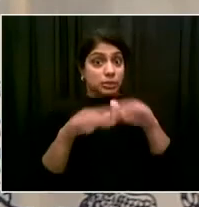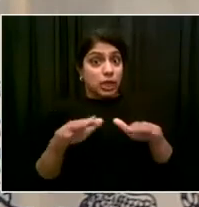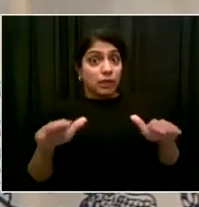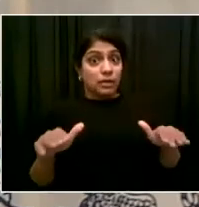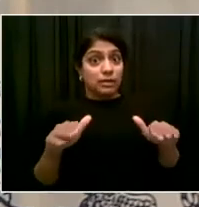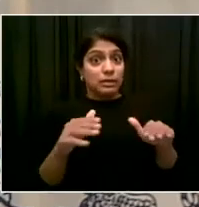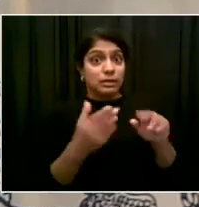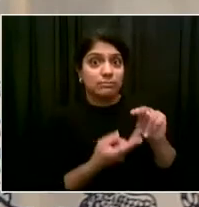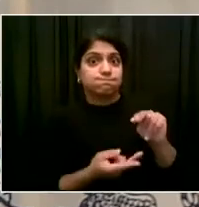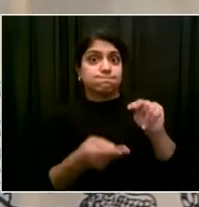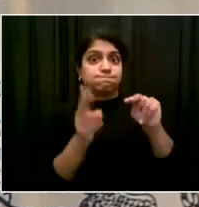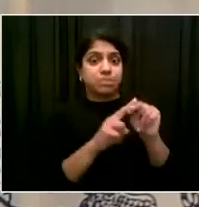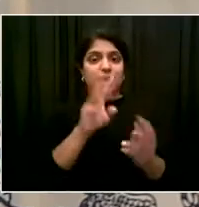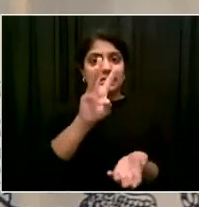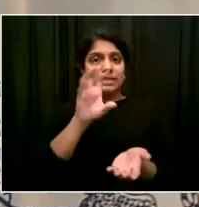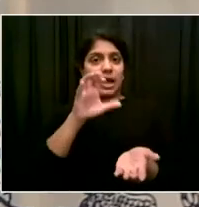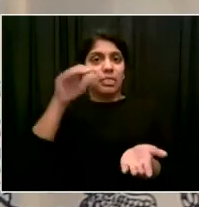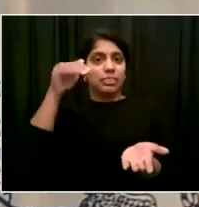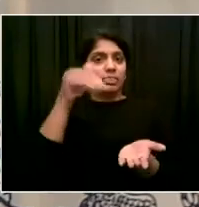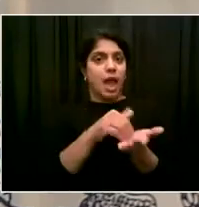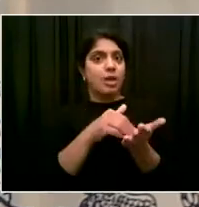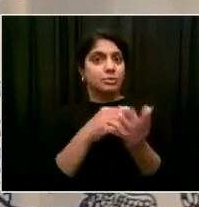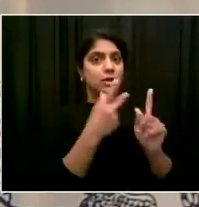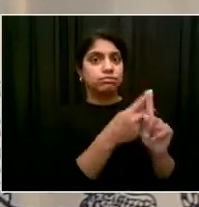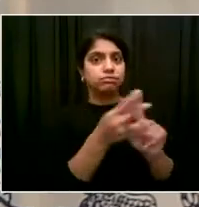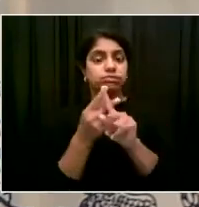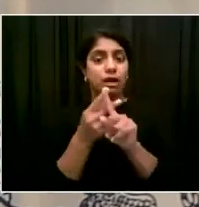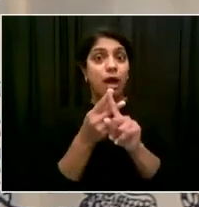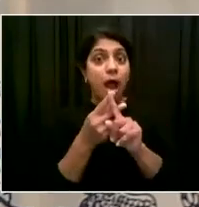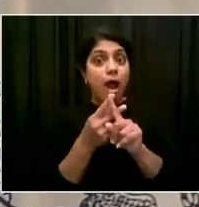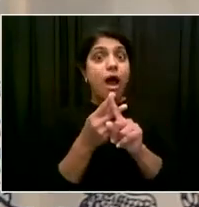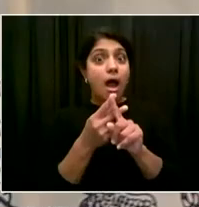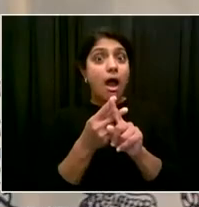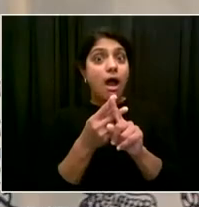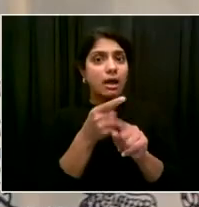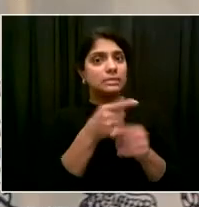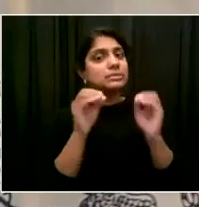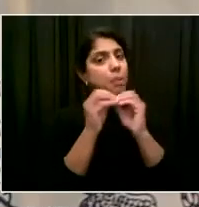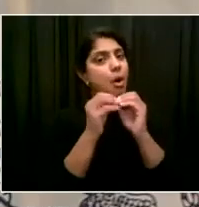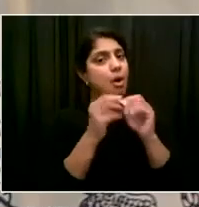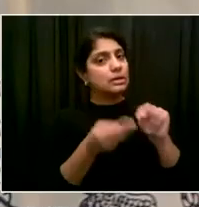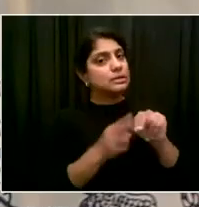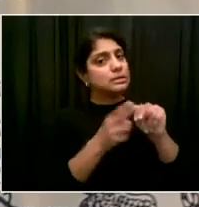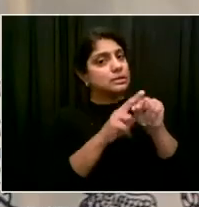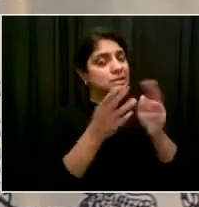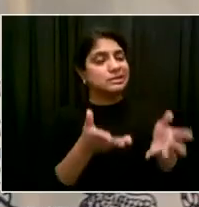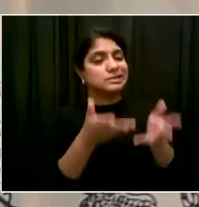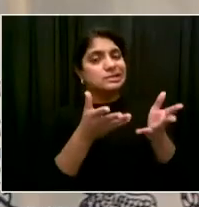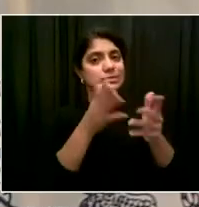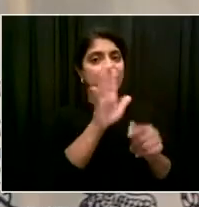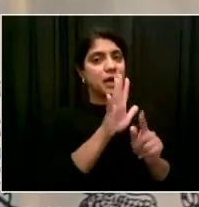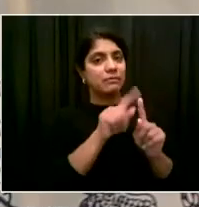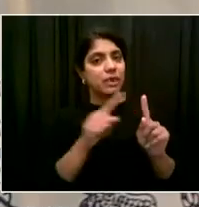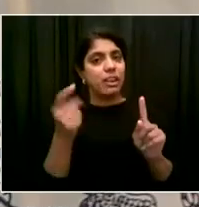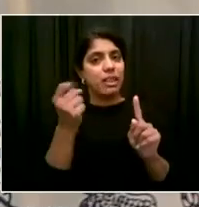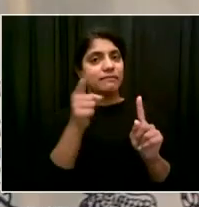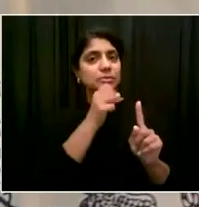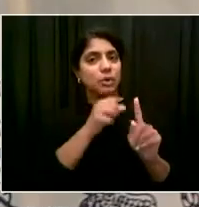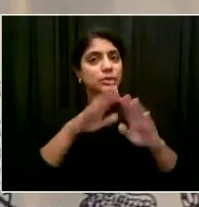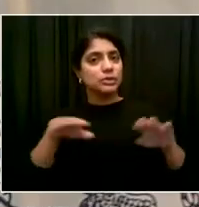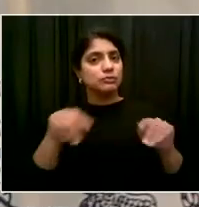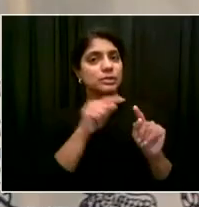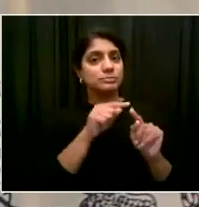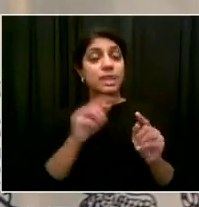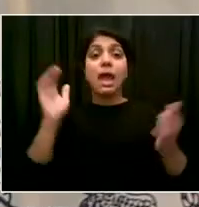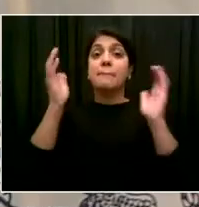number to go up more. But New York City's been leading the way with high levels of vaccination. It's made all the difference. It's made us strong and resilient compared to